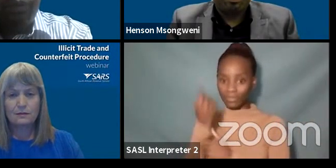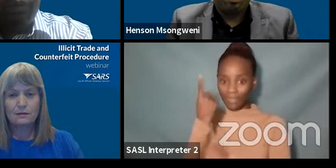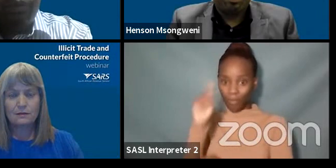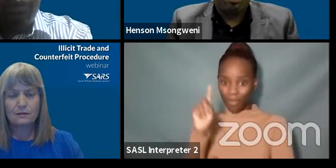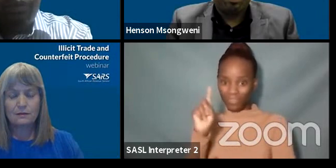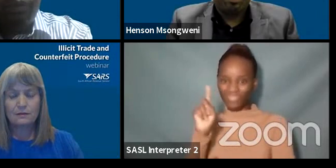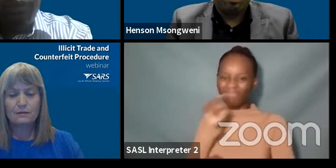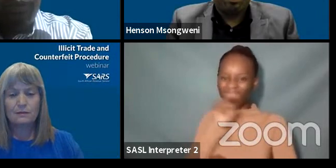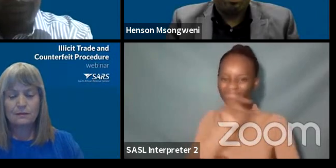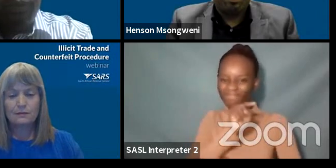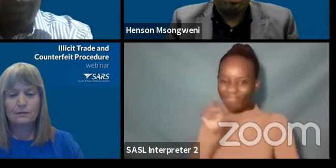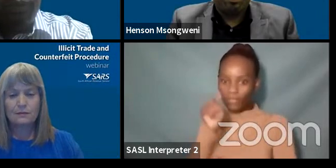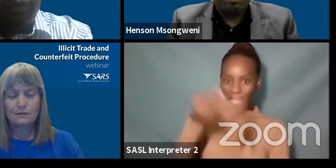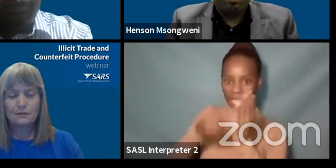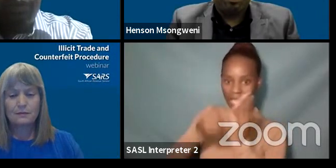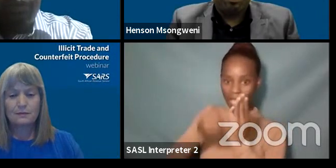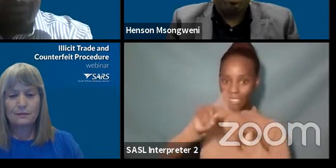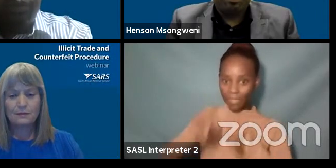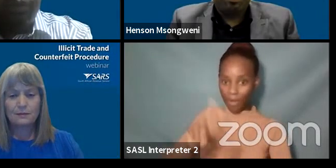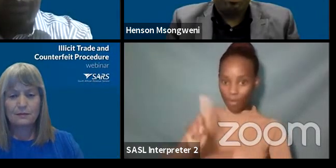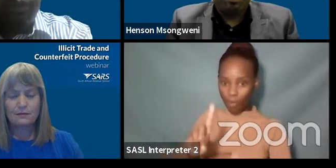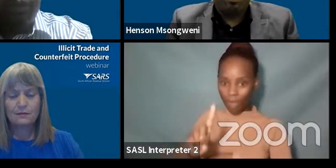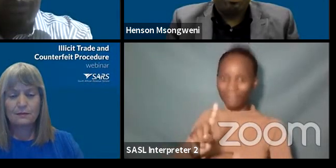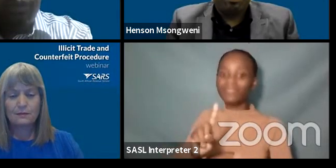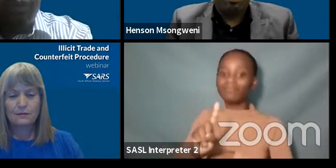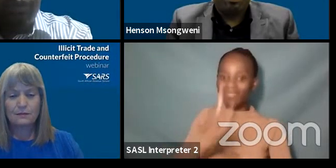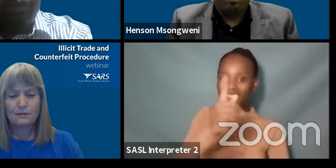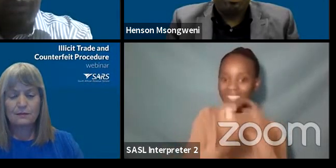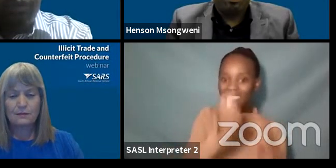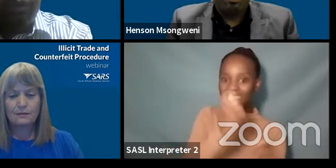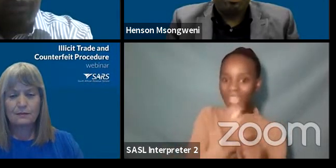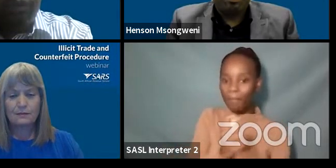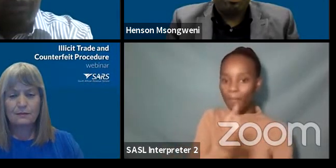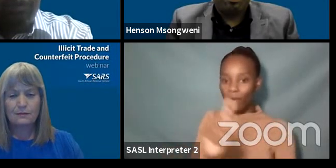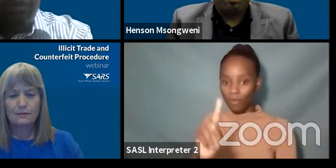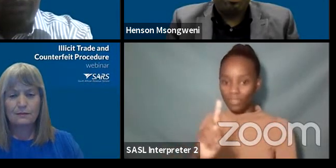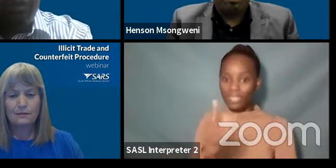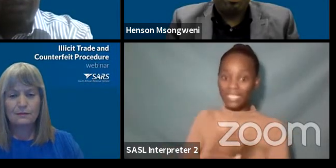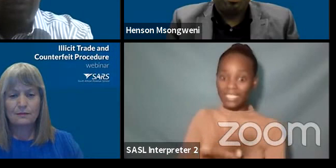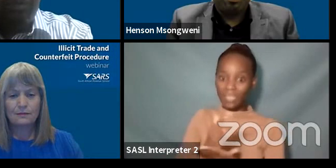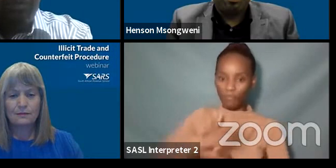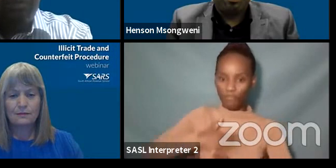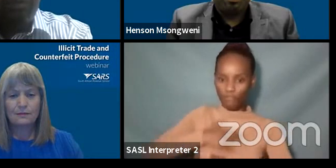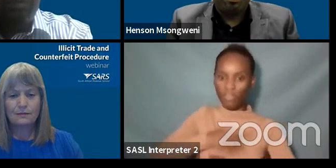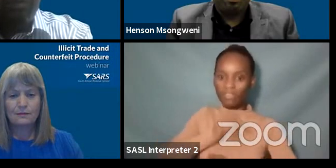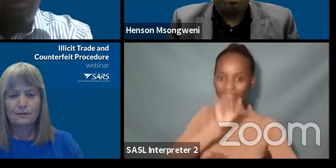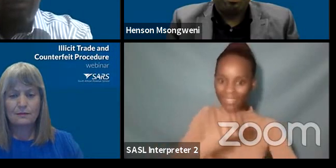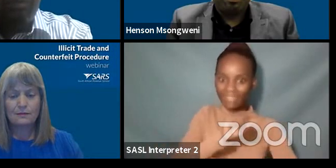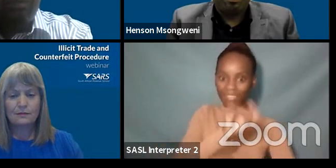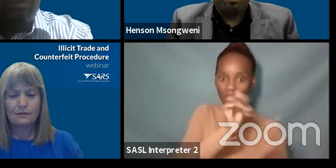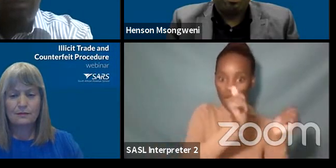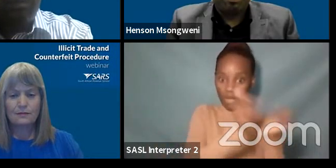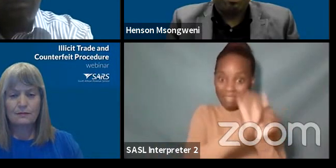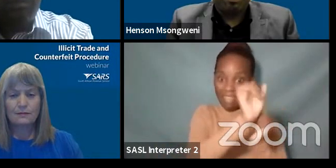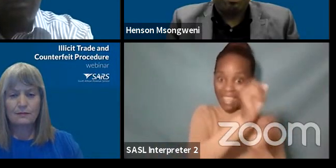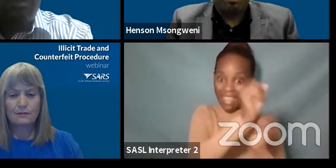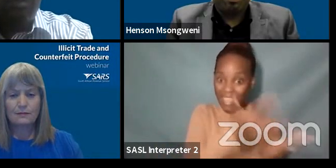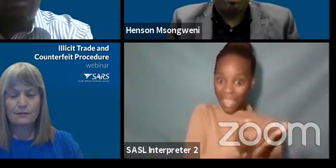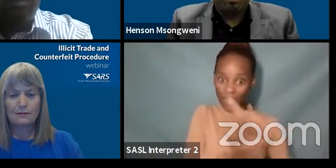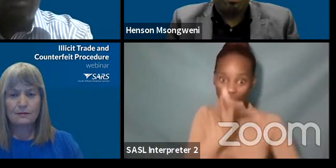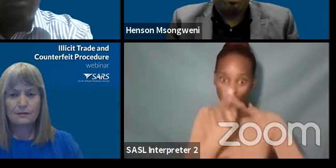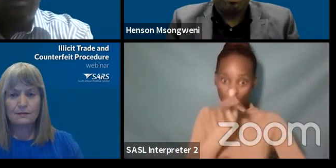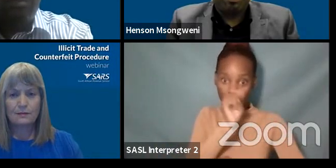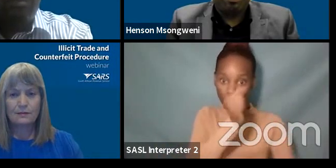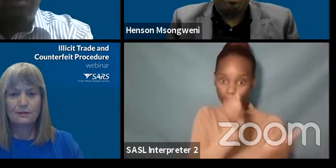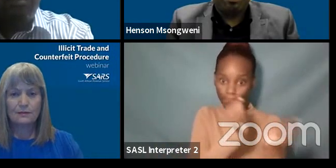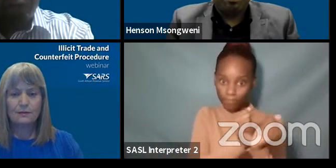the contravention. So in some of the cases, whilst we may feel that it warrants a criminal prosecution, the prosecution authority